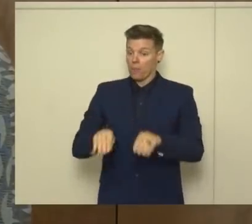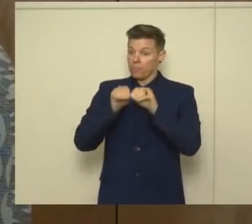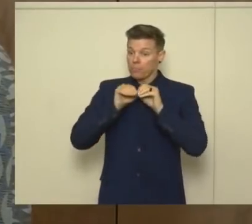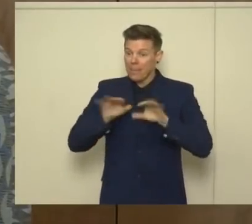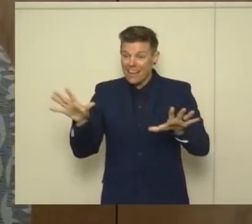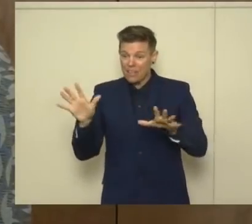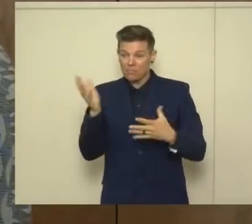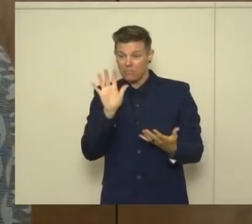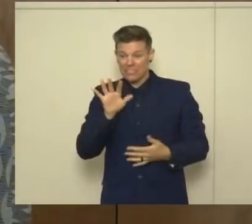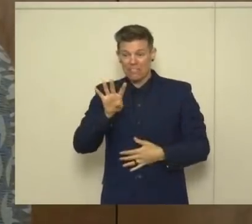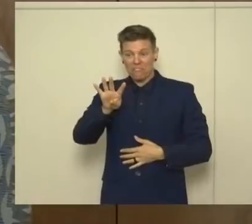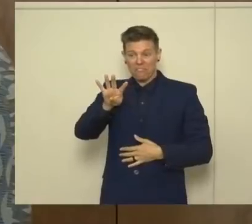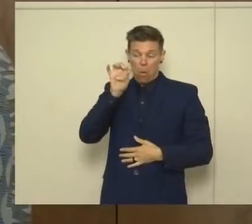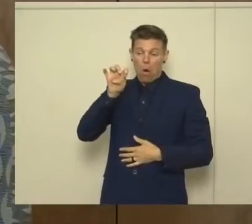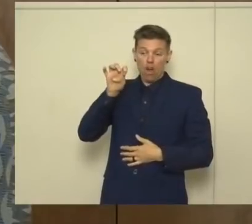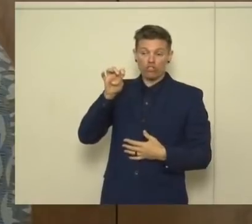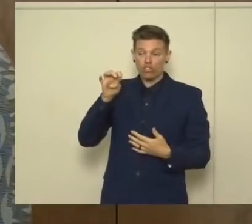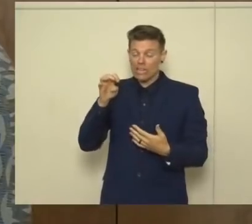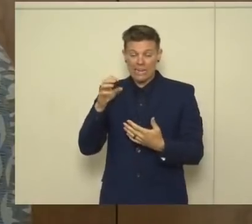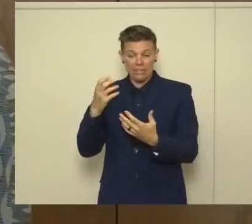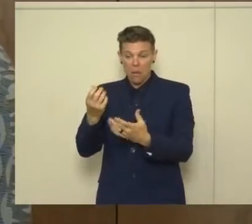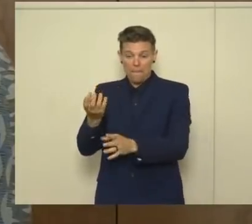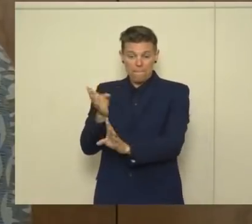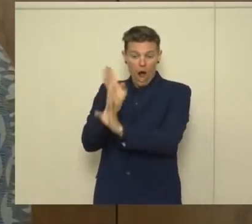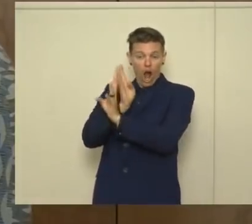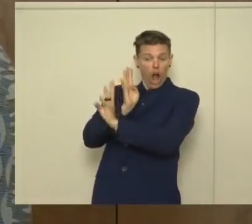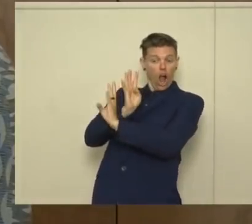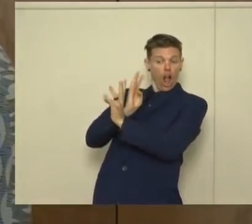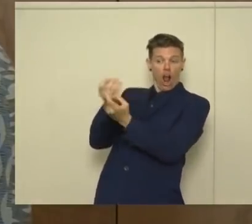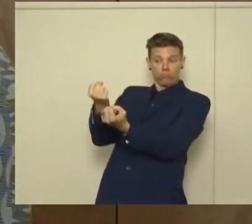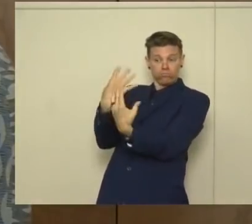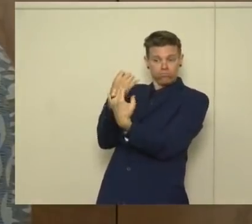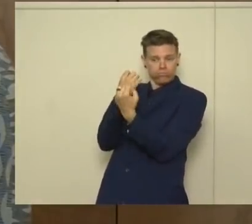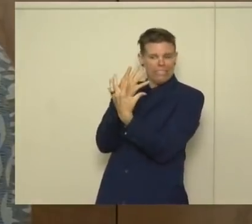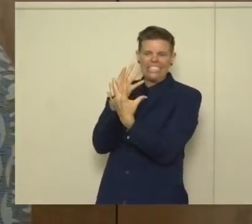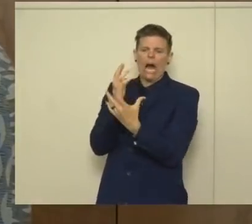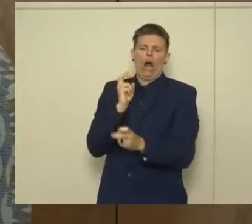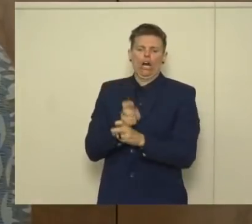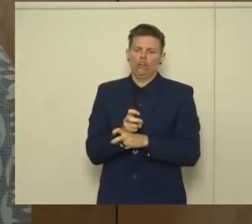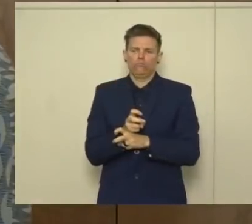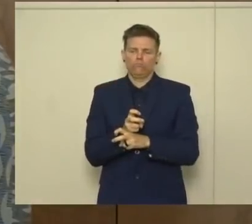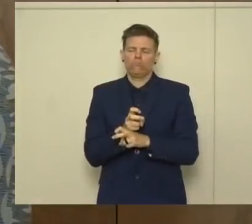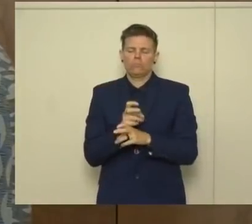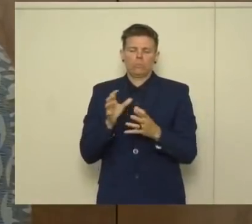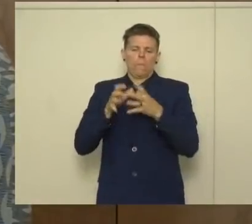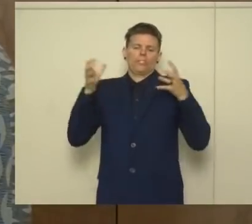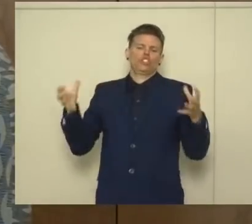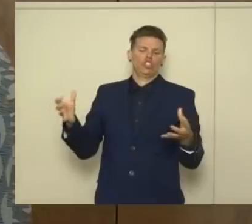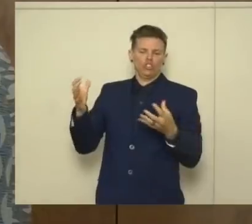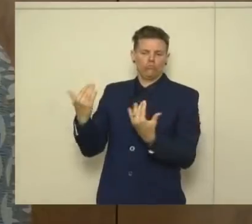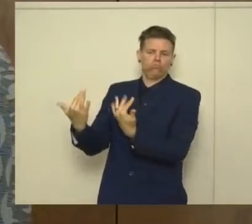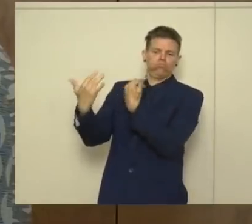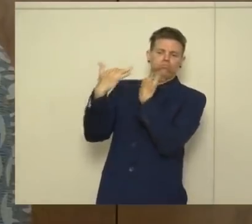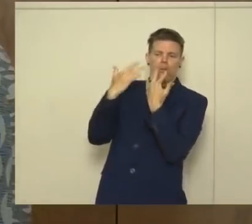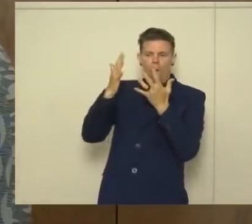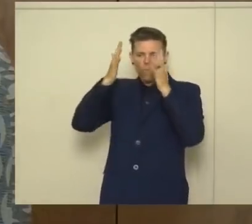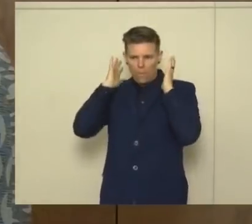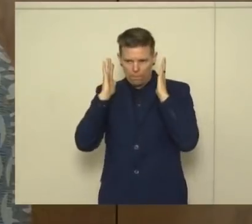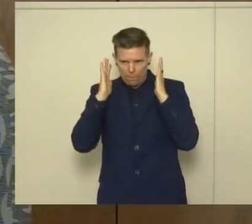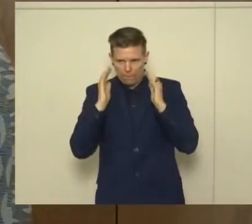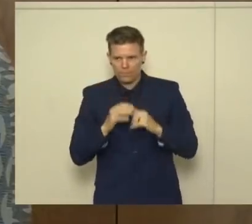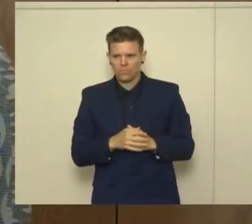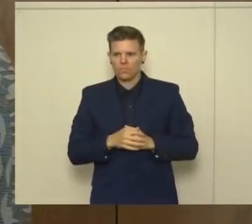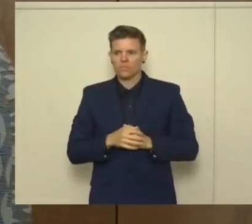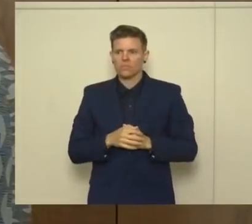a day, really tough. 2, only the New Mexico labs, and I'm